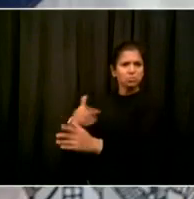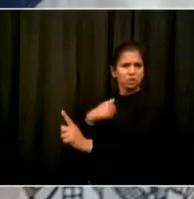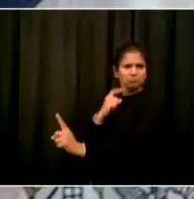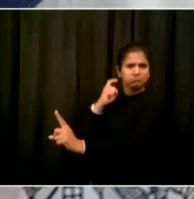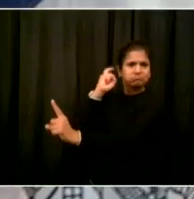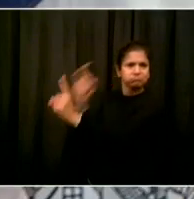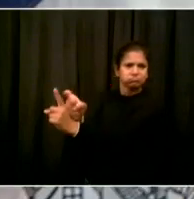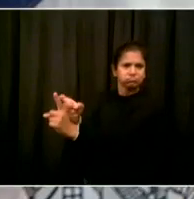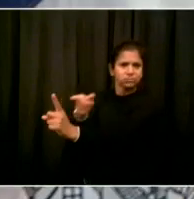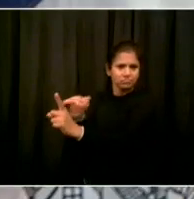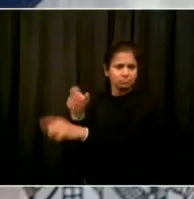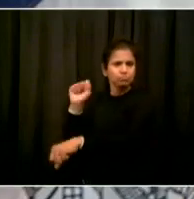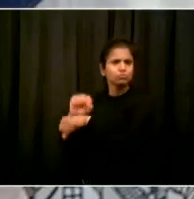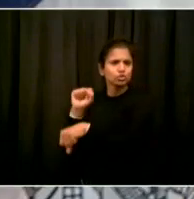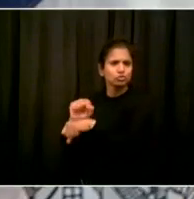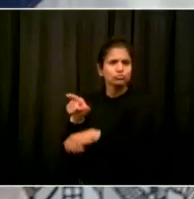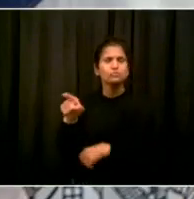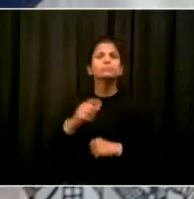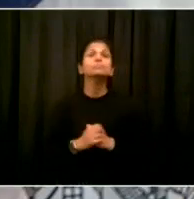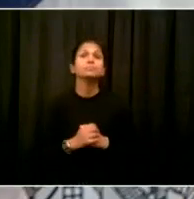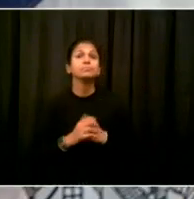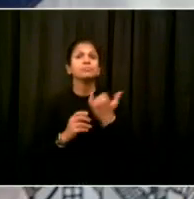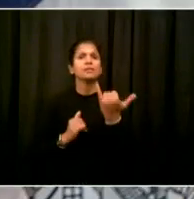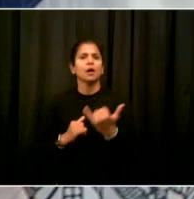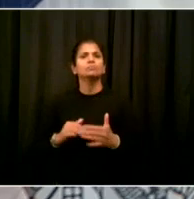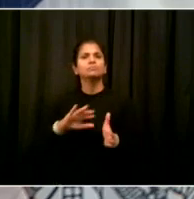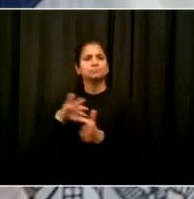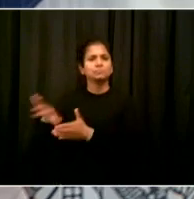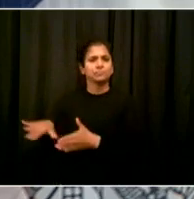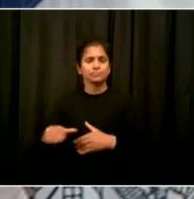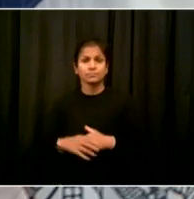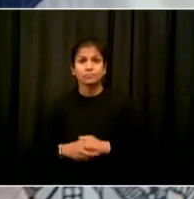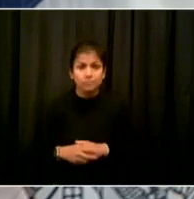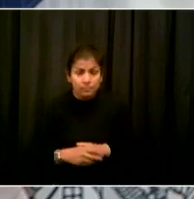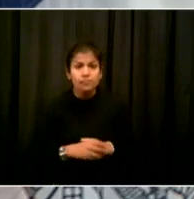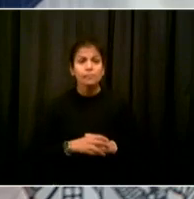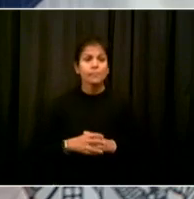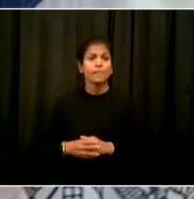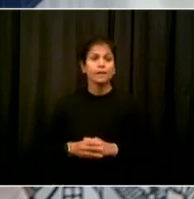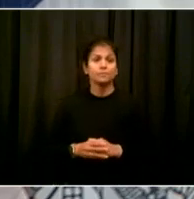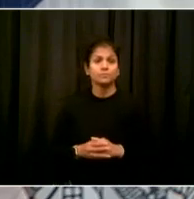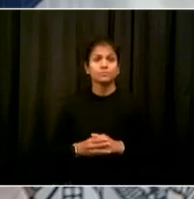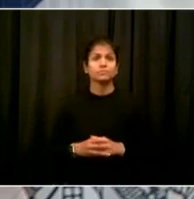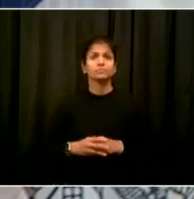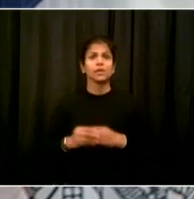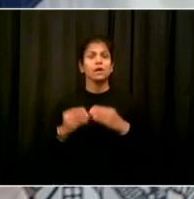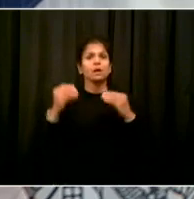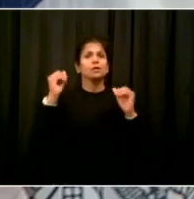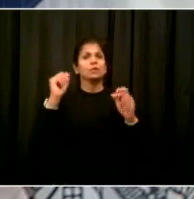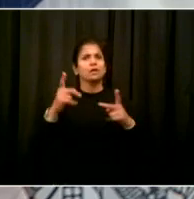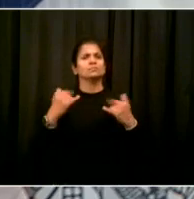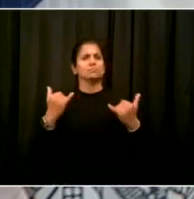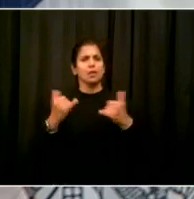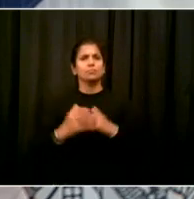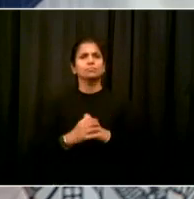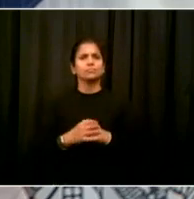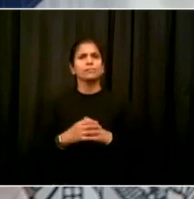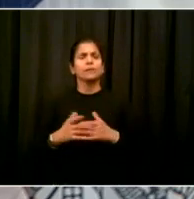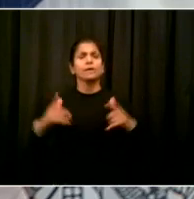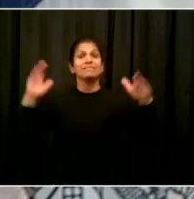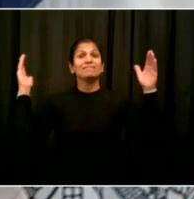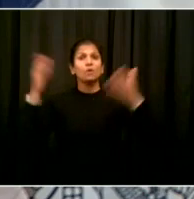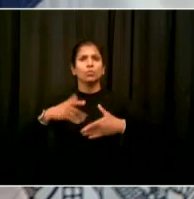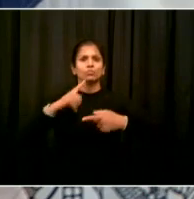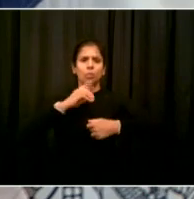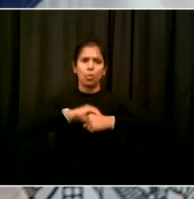everyone, we've got a lot to do to move out of this pandemic, to move out of this crisis, this